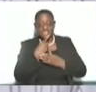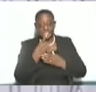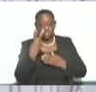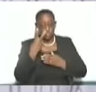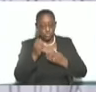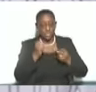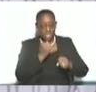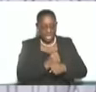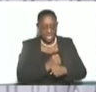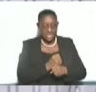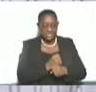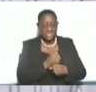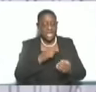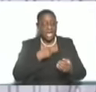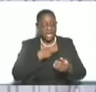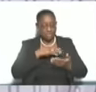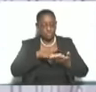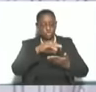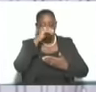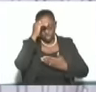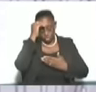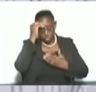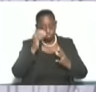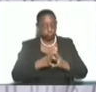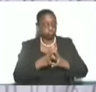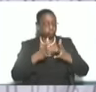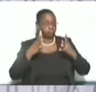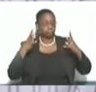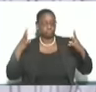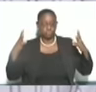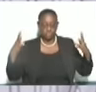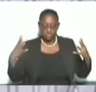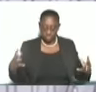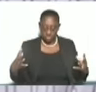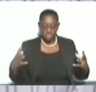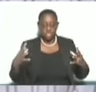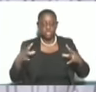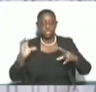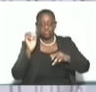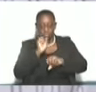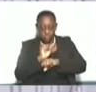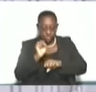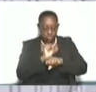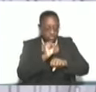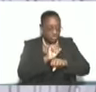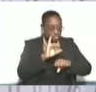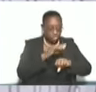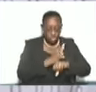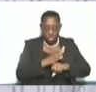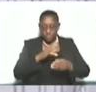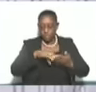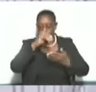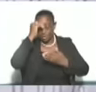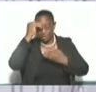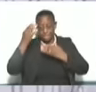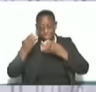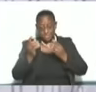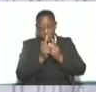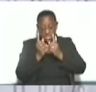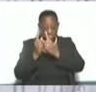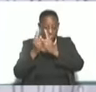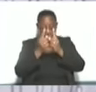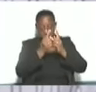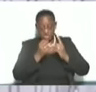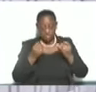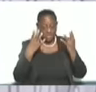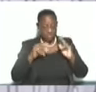past 2 years, I've learned a tremendous amount just on the job learning, met so many people, and have been able to